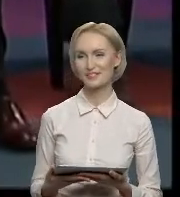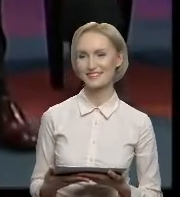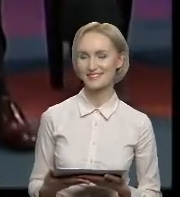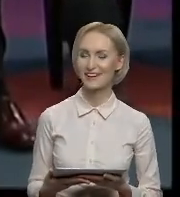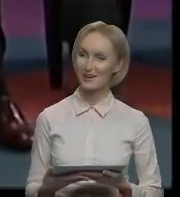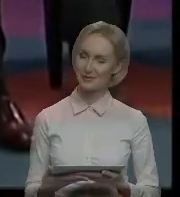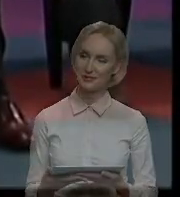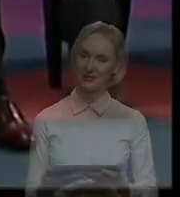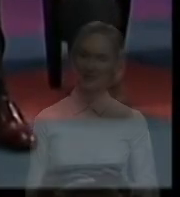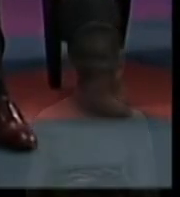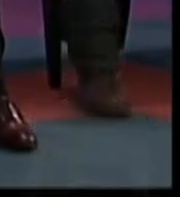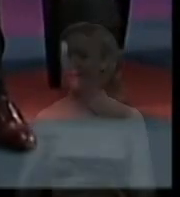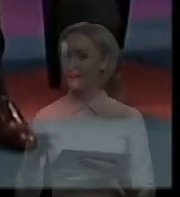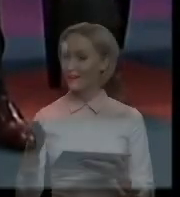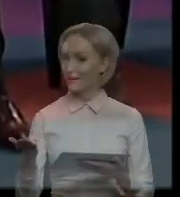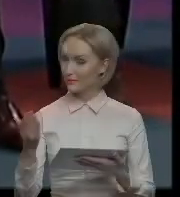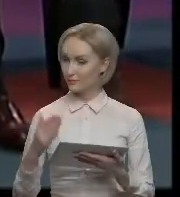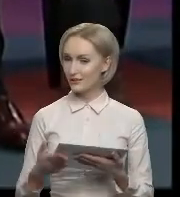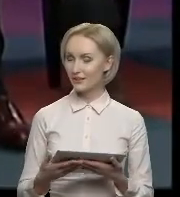Devin,